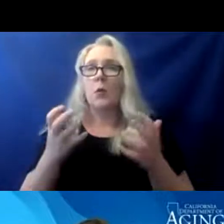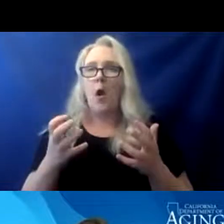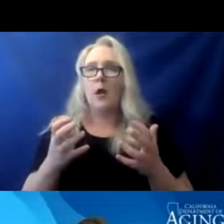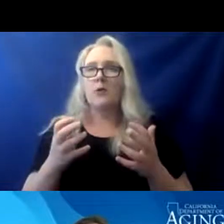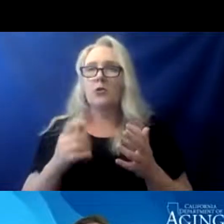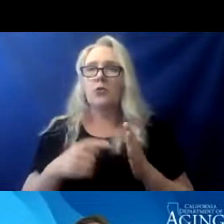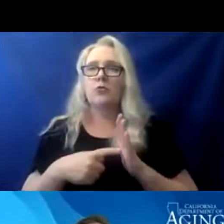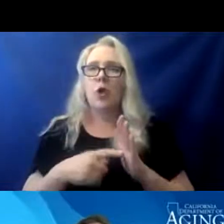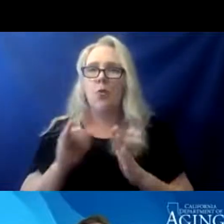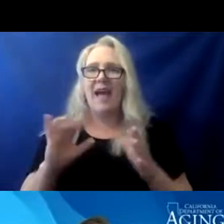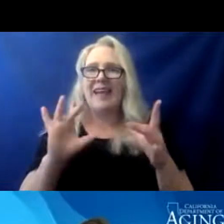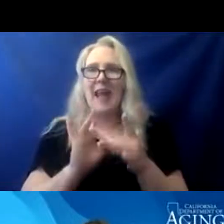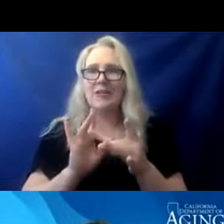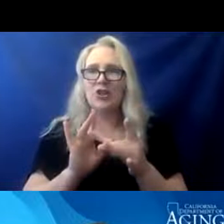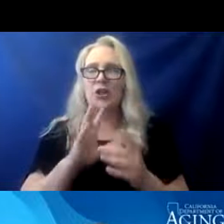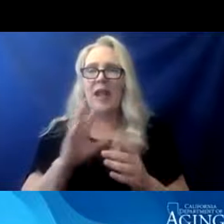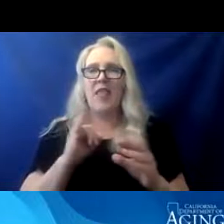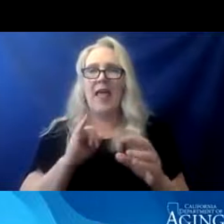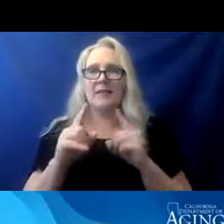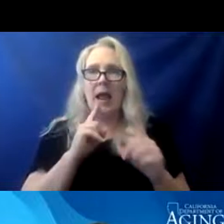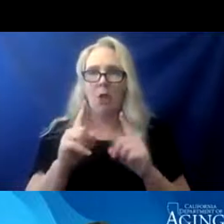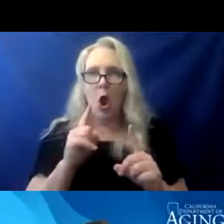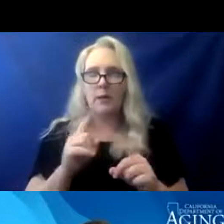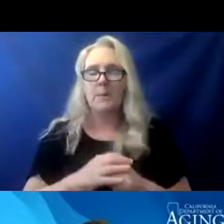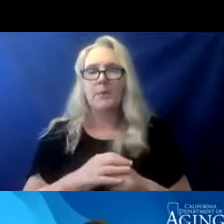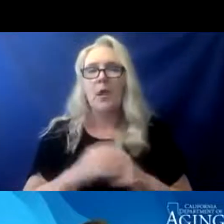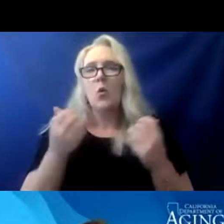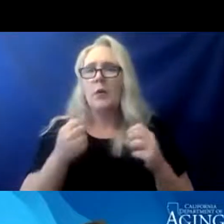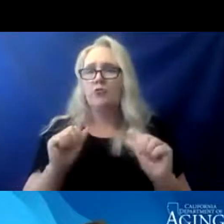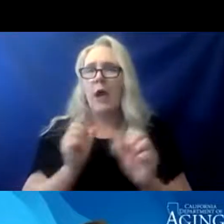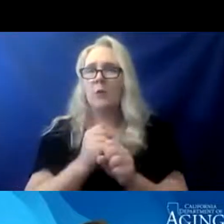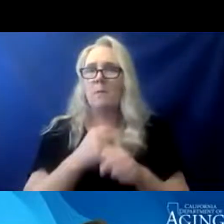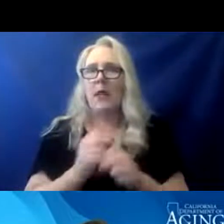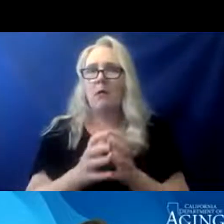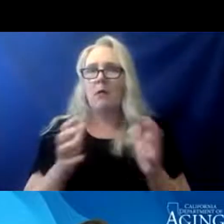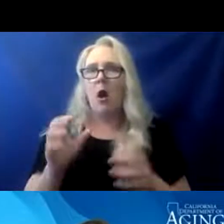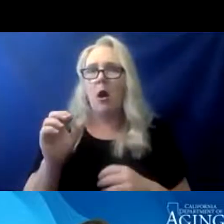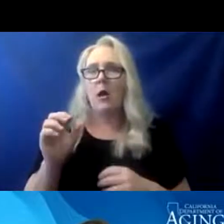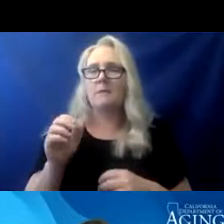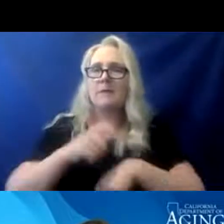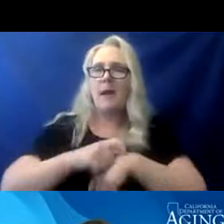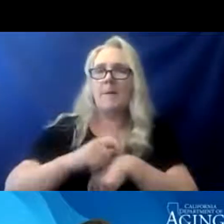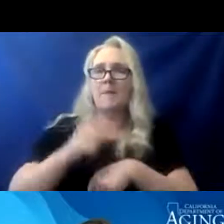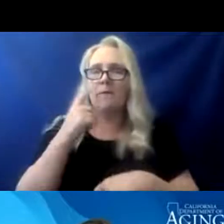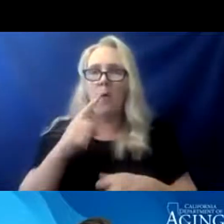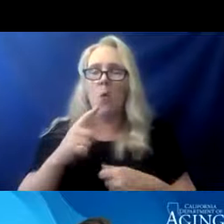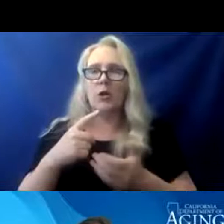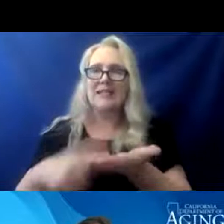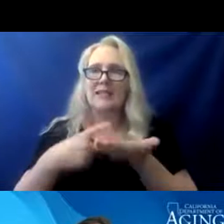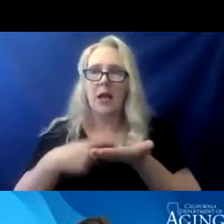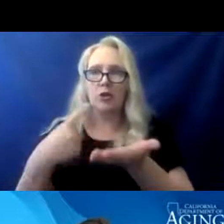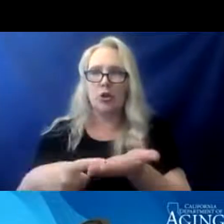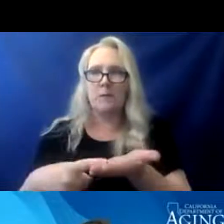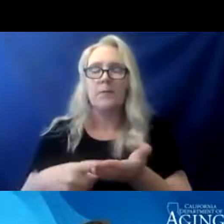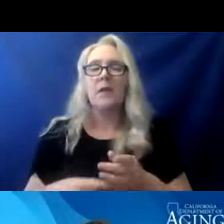that dialogue. And we had tried to create a lot of space for discussion. So this was the agenda is our attempt for